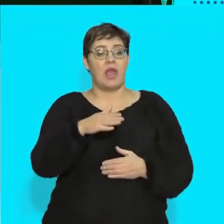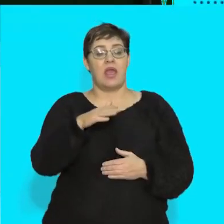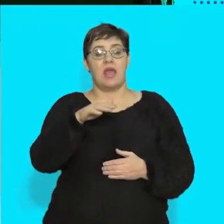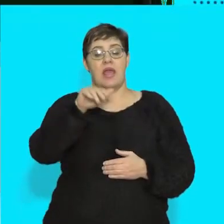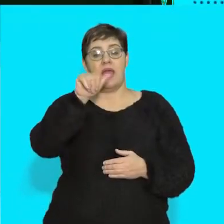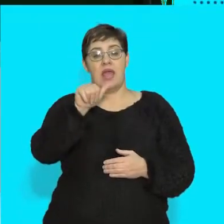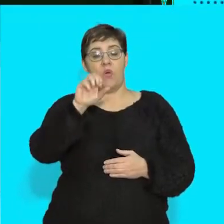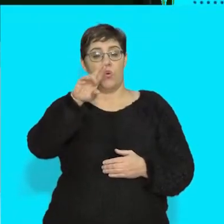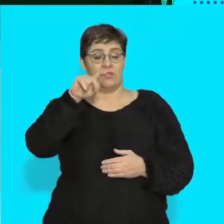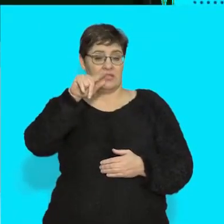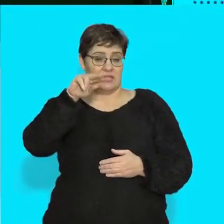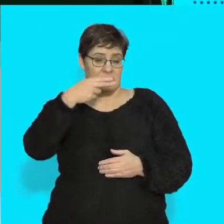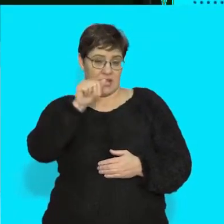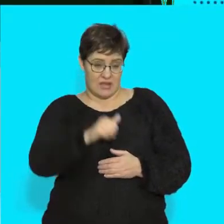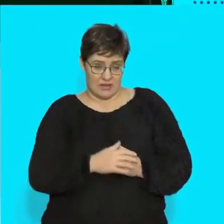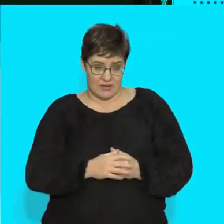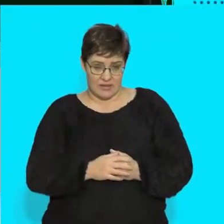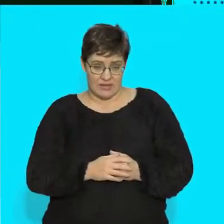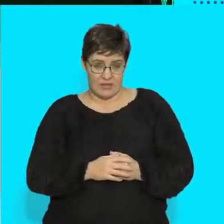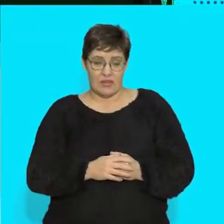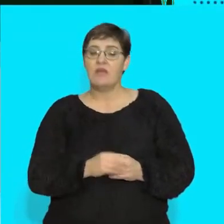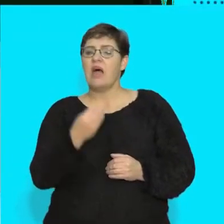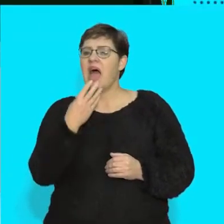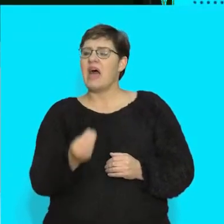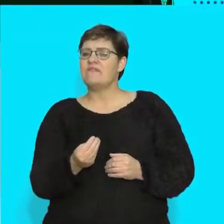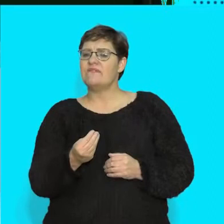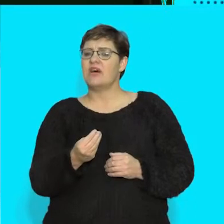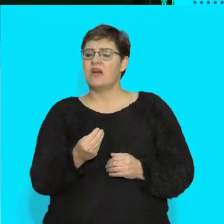right? So our heart has this